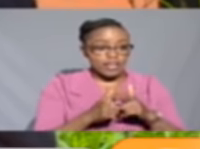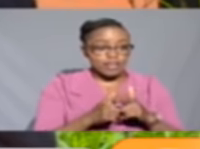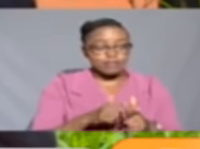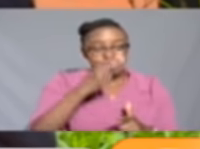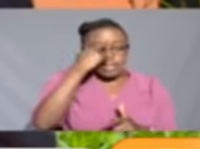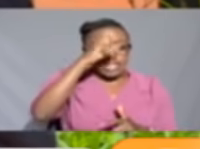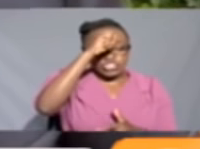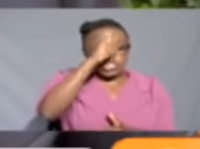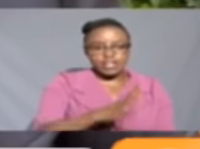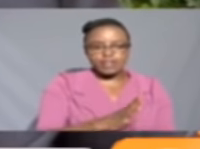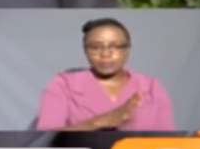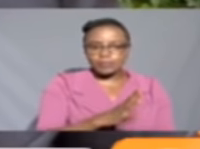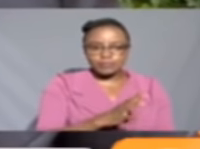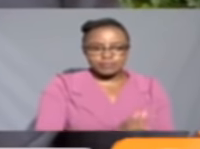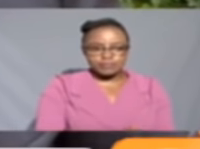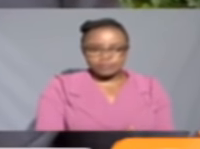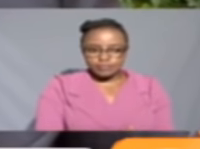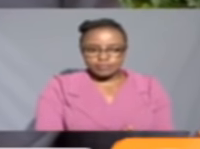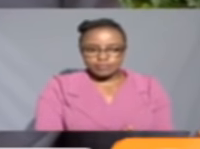Kajiado.